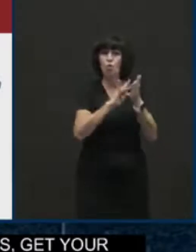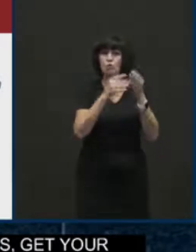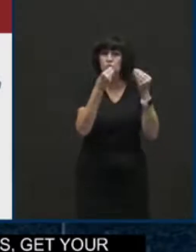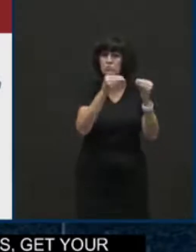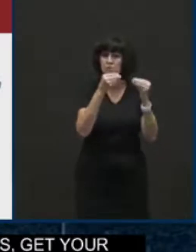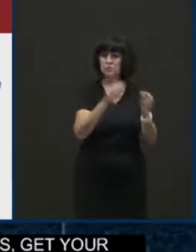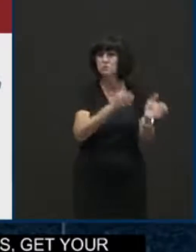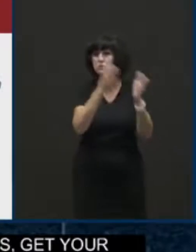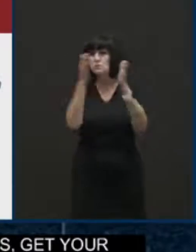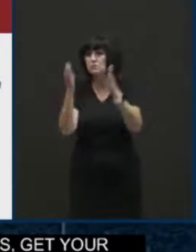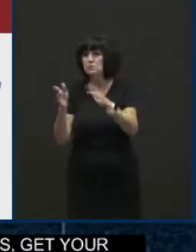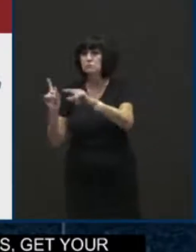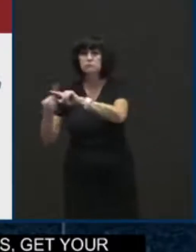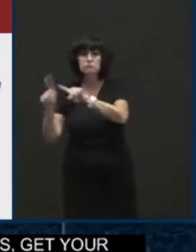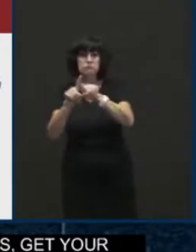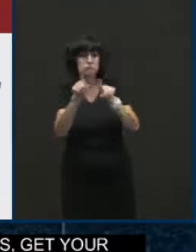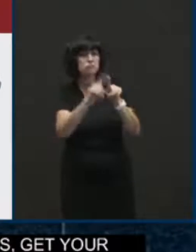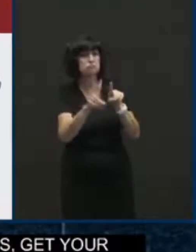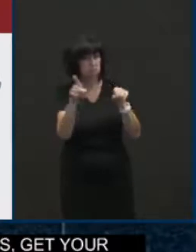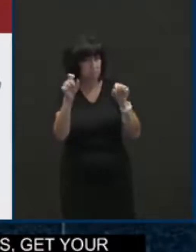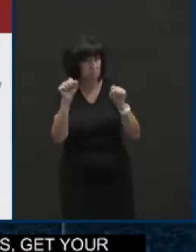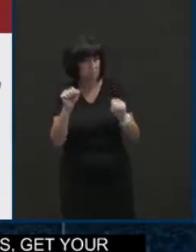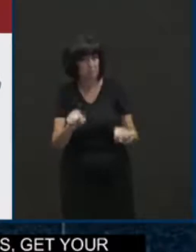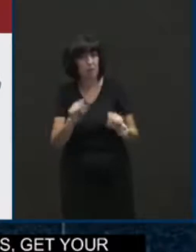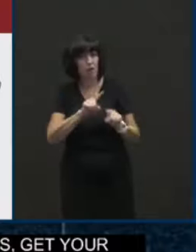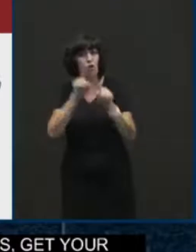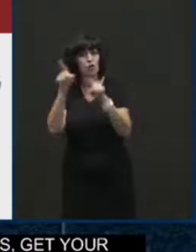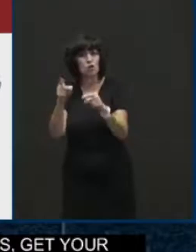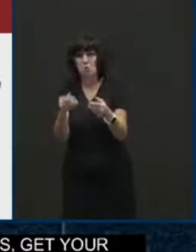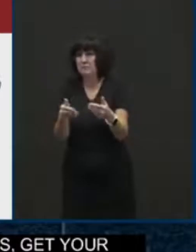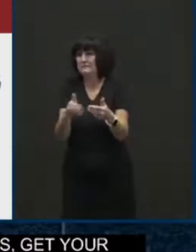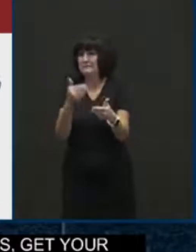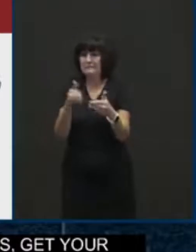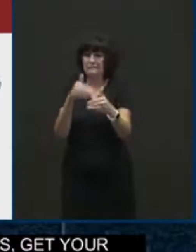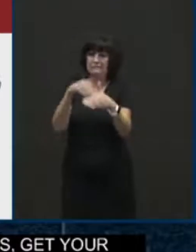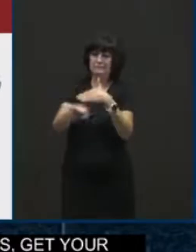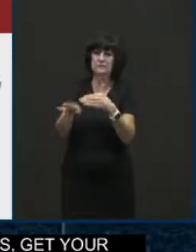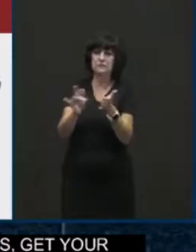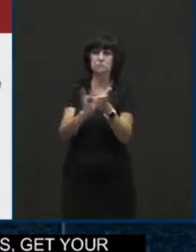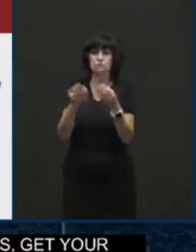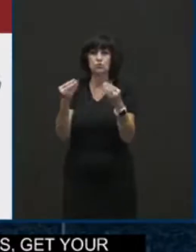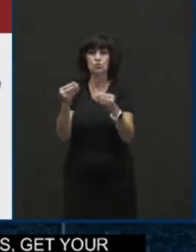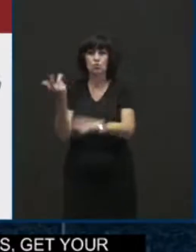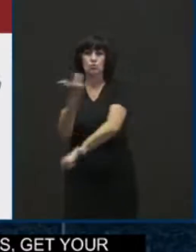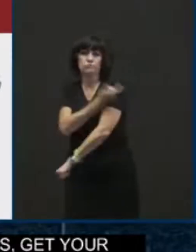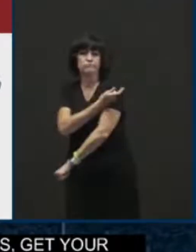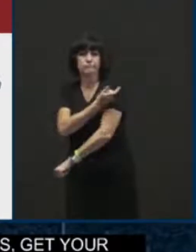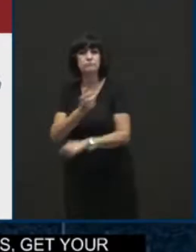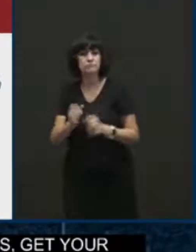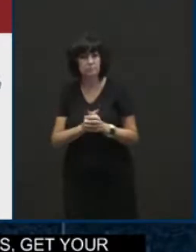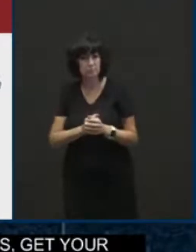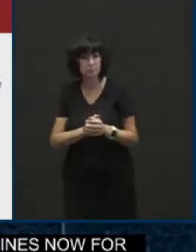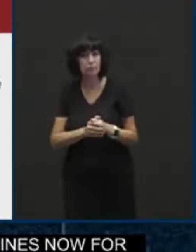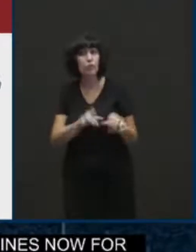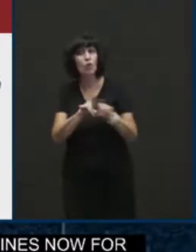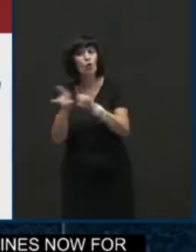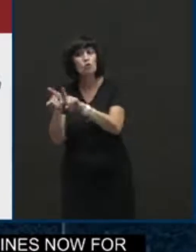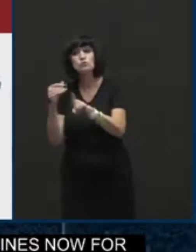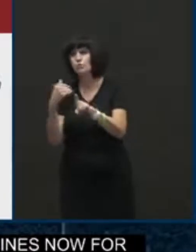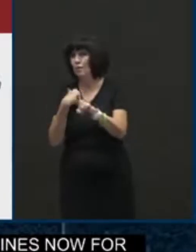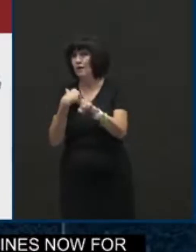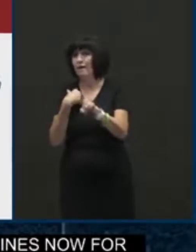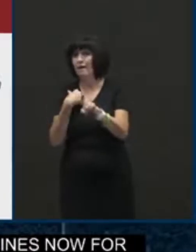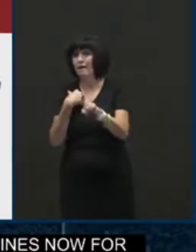cost for people. So that's a really great, convenient option. But also, we have community flu